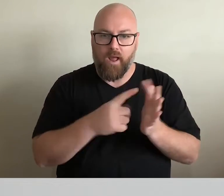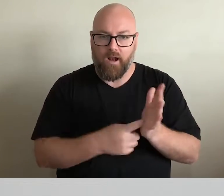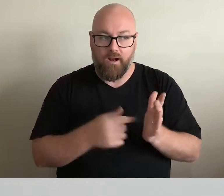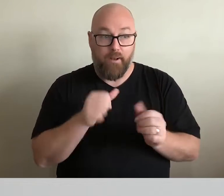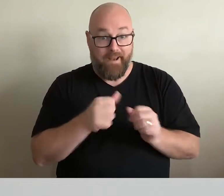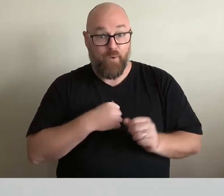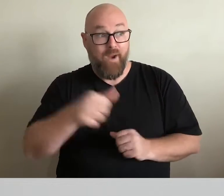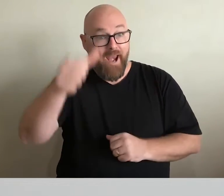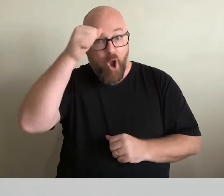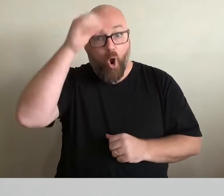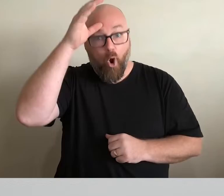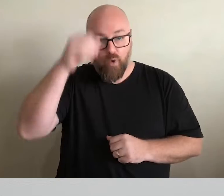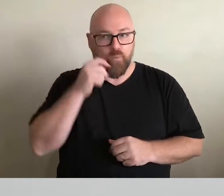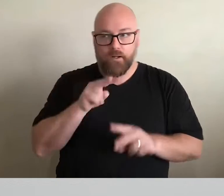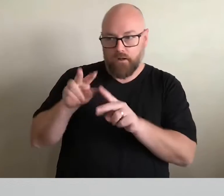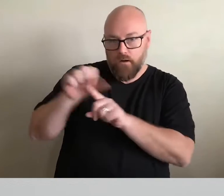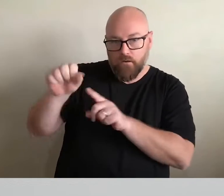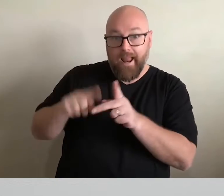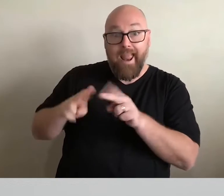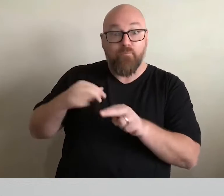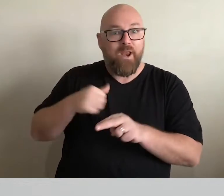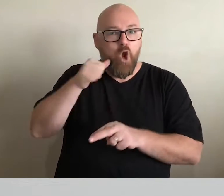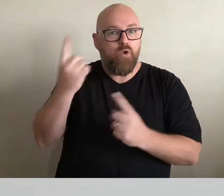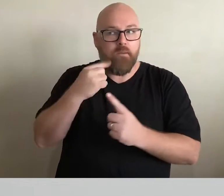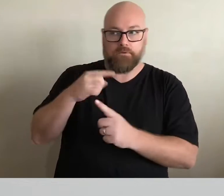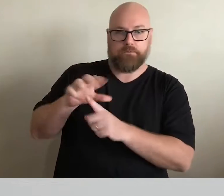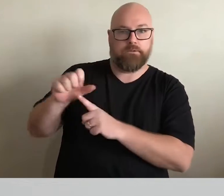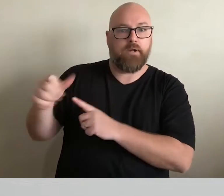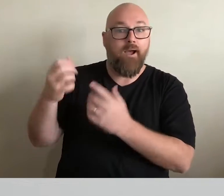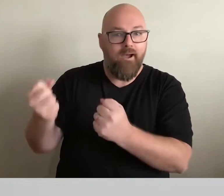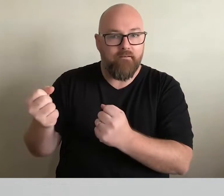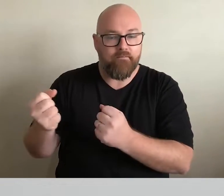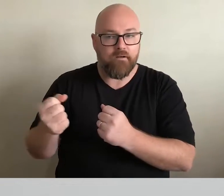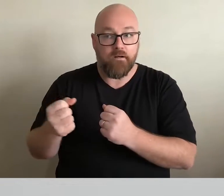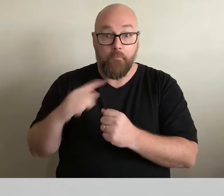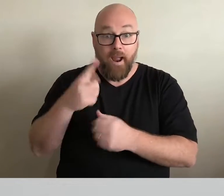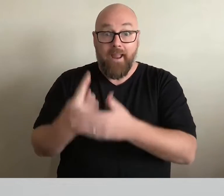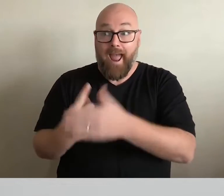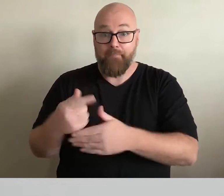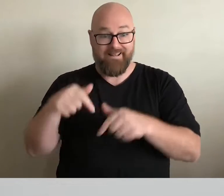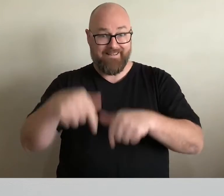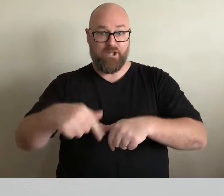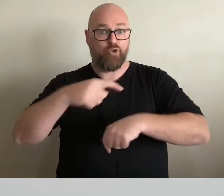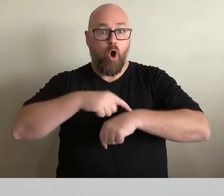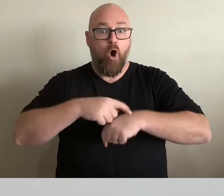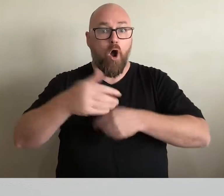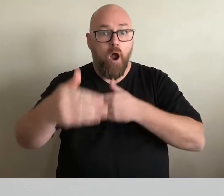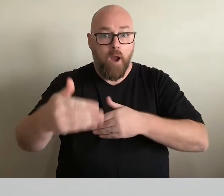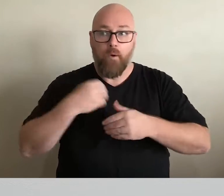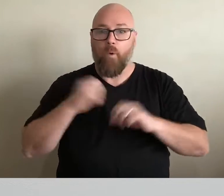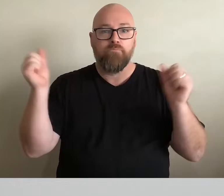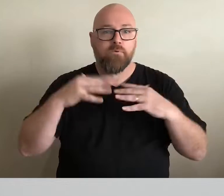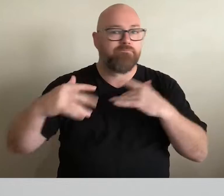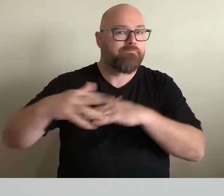showing symptoms of an eating disorder. A person's eating disorder can often come to light at this time of year as people gather